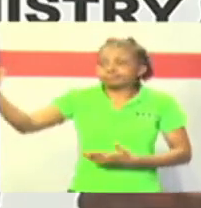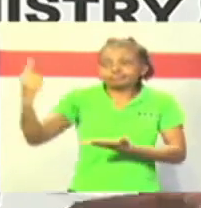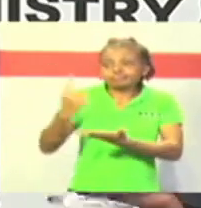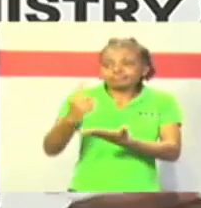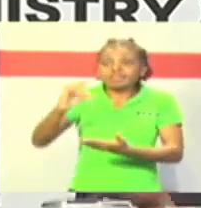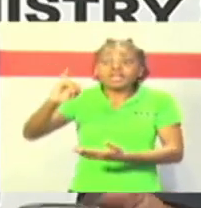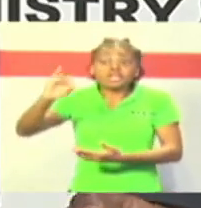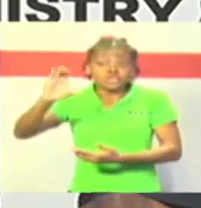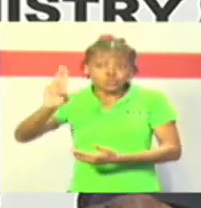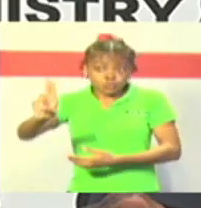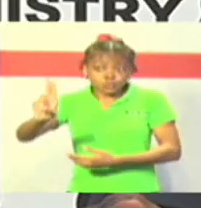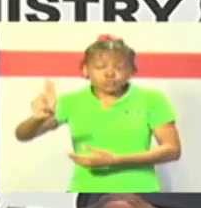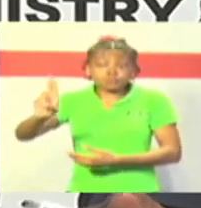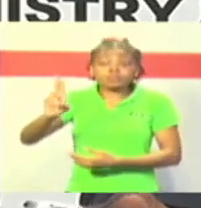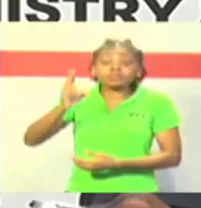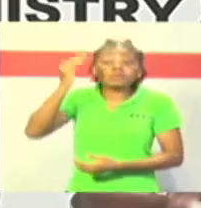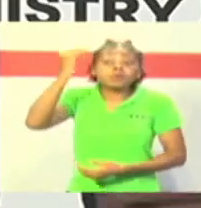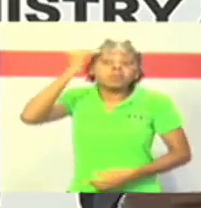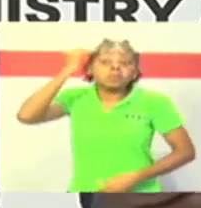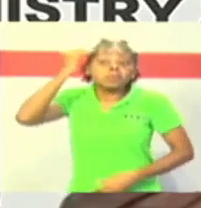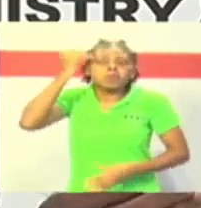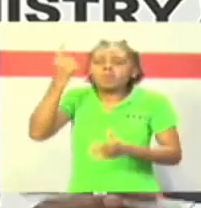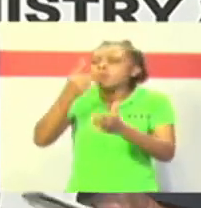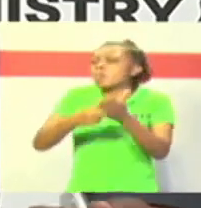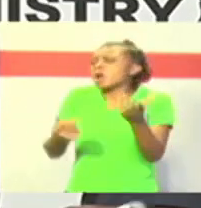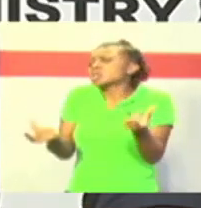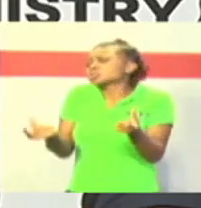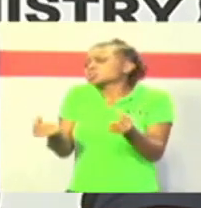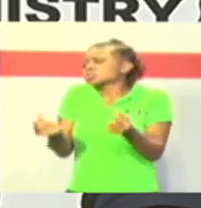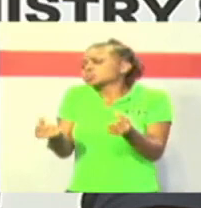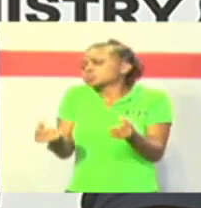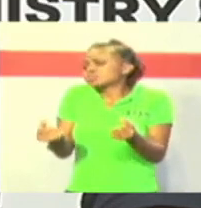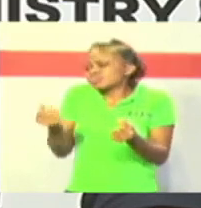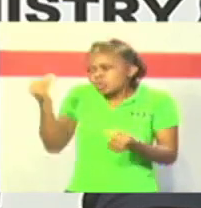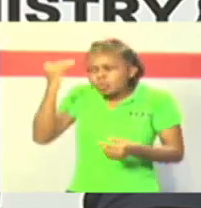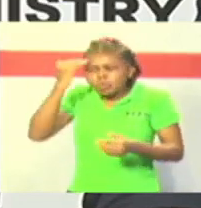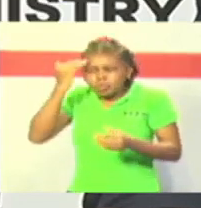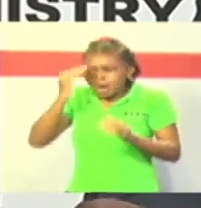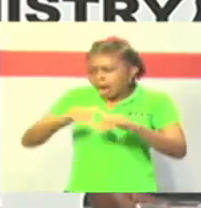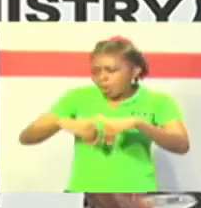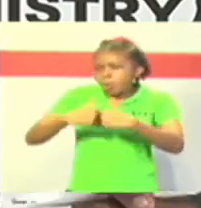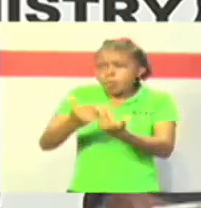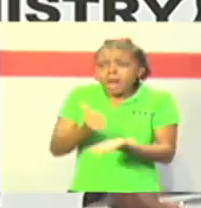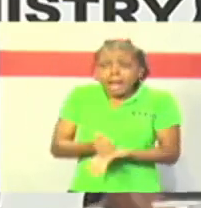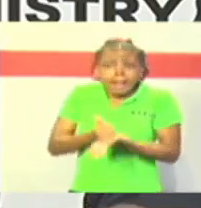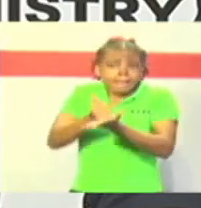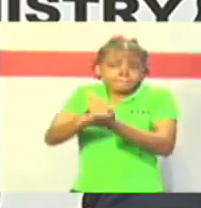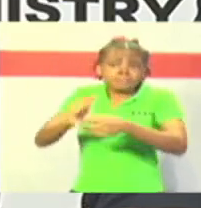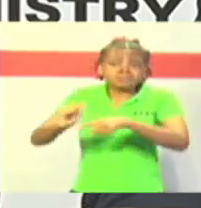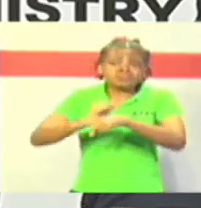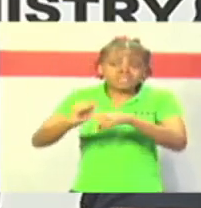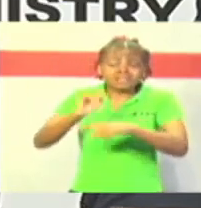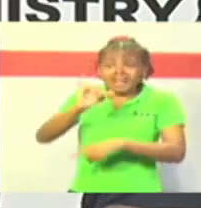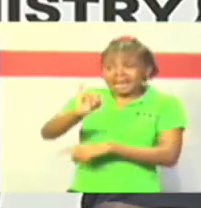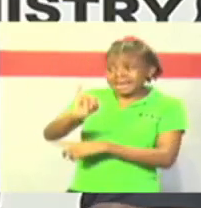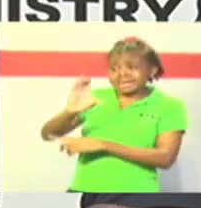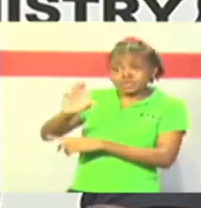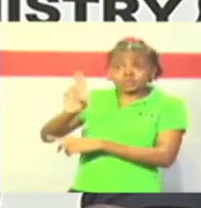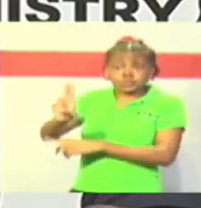least 50 persons, house officers and registrars being trained within the last month. Our